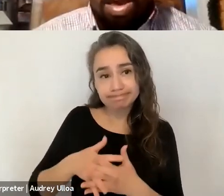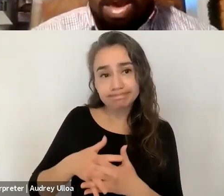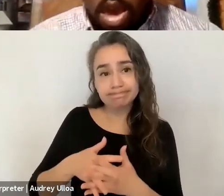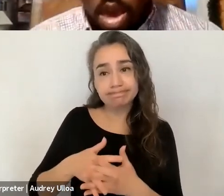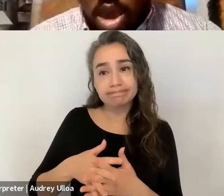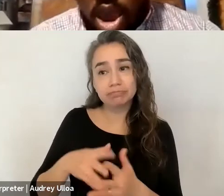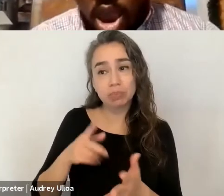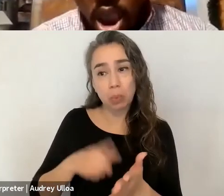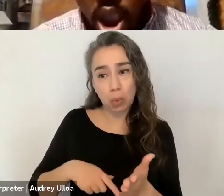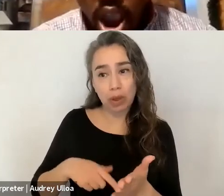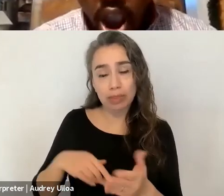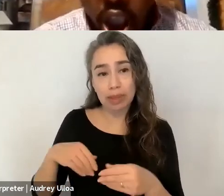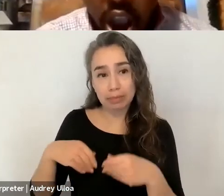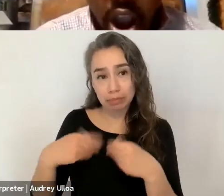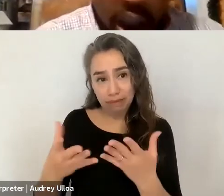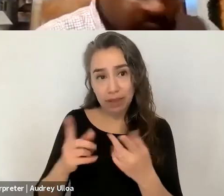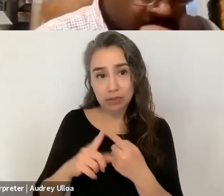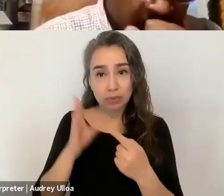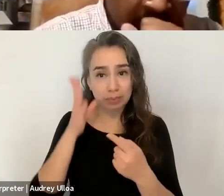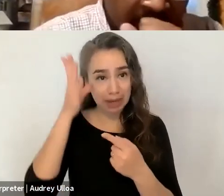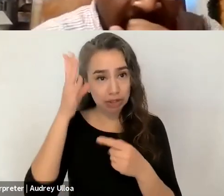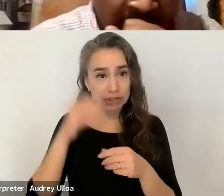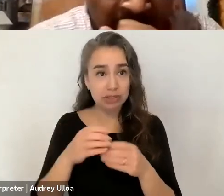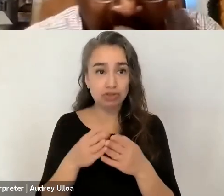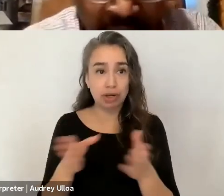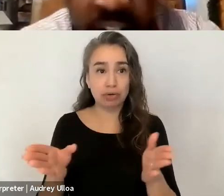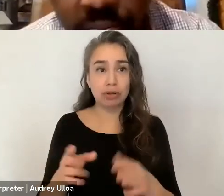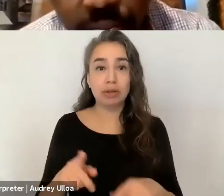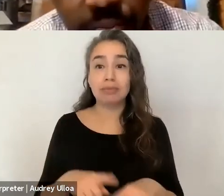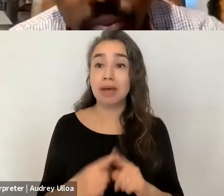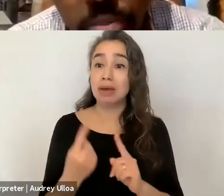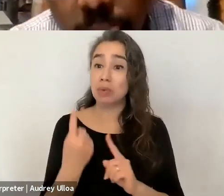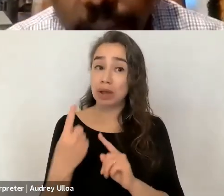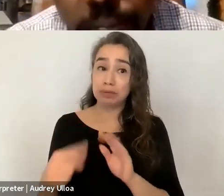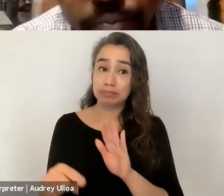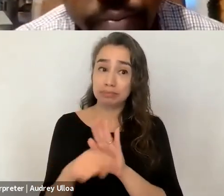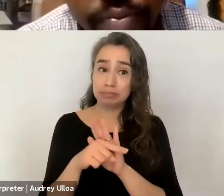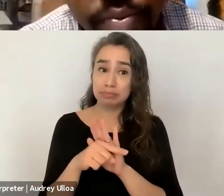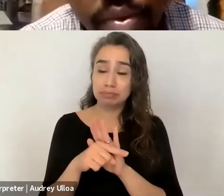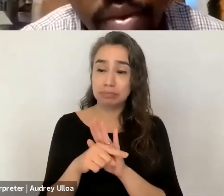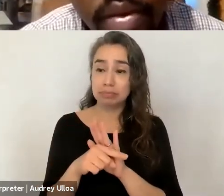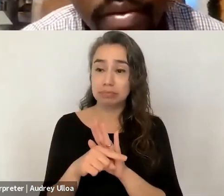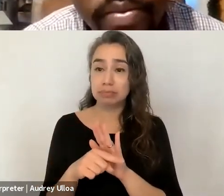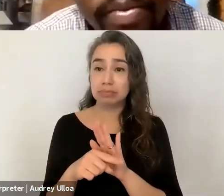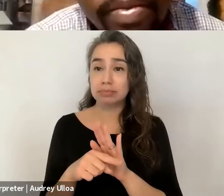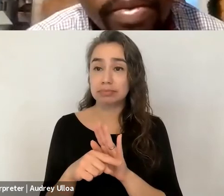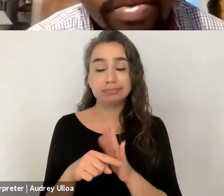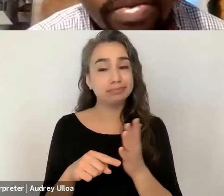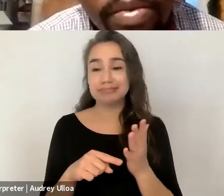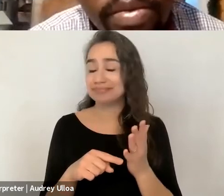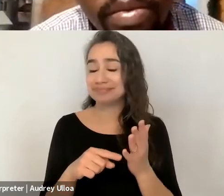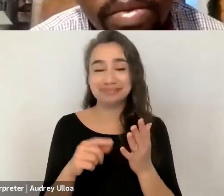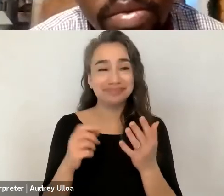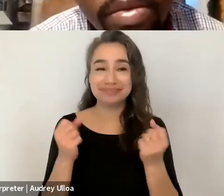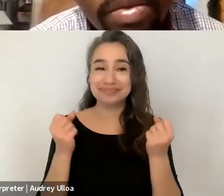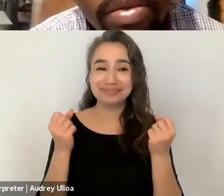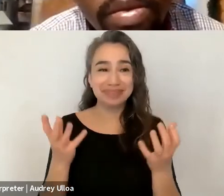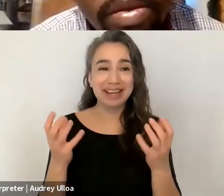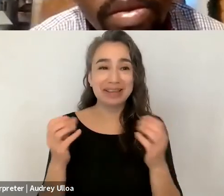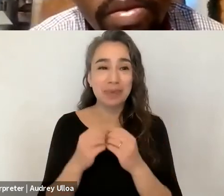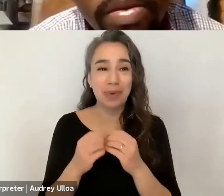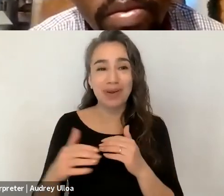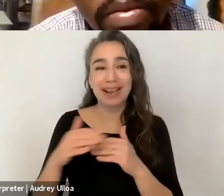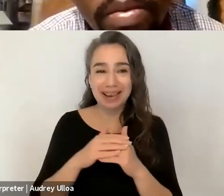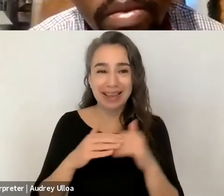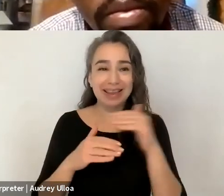they provide parents in general. But a downside to that is that there's just so many more layers of approval